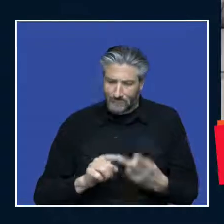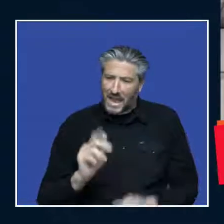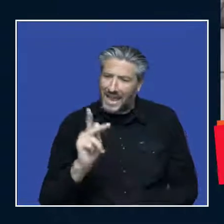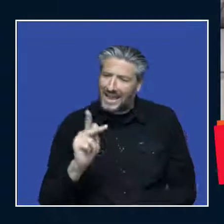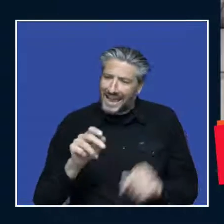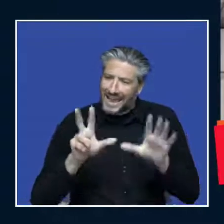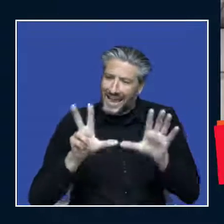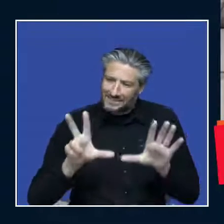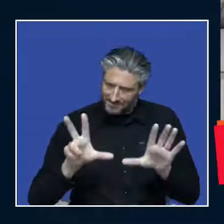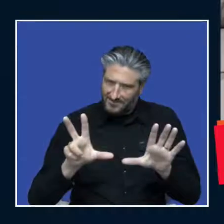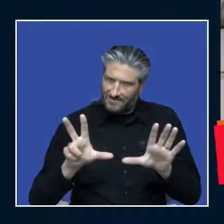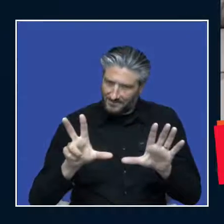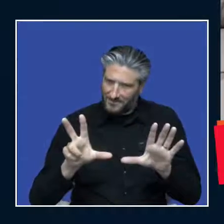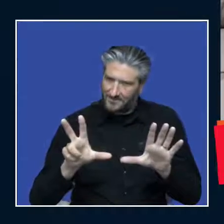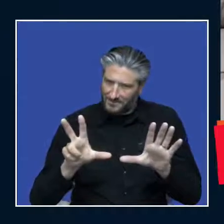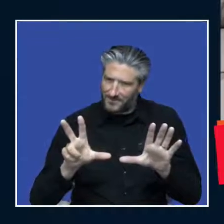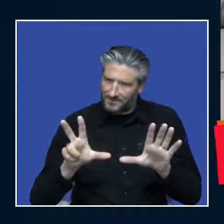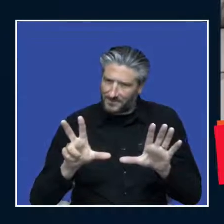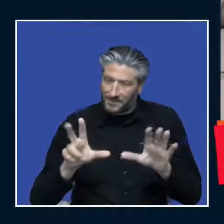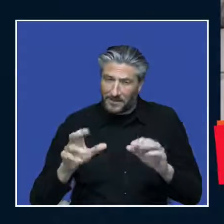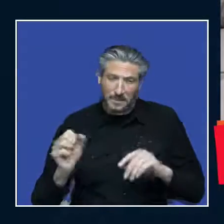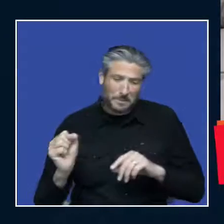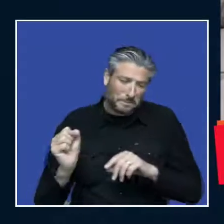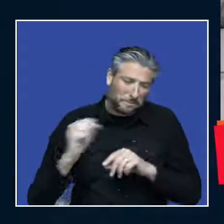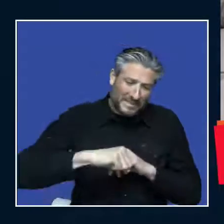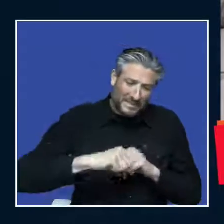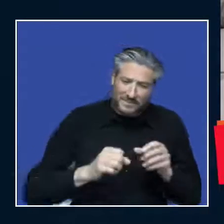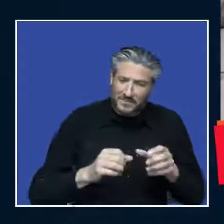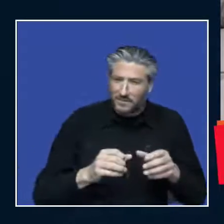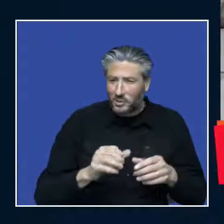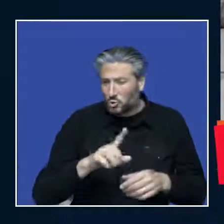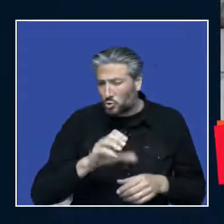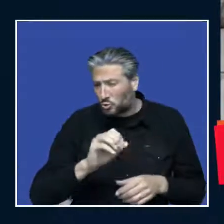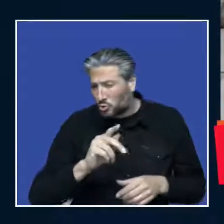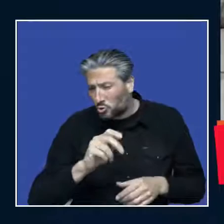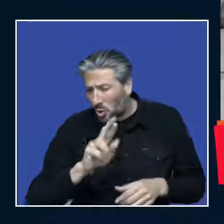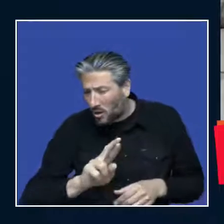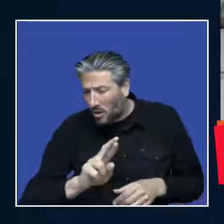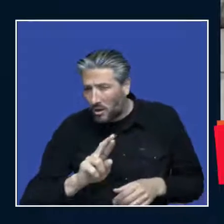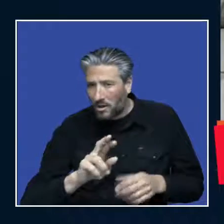depreciating Docker. What does this mean in real terms? Does it change anything?